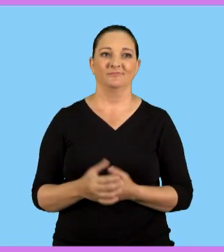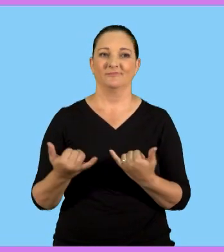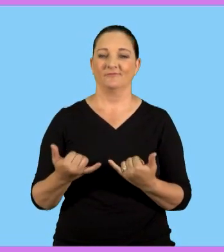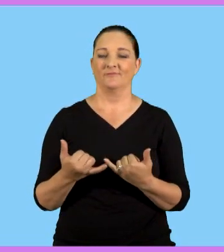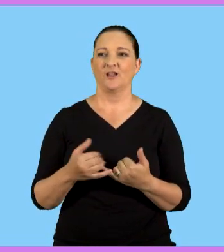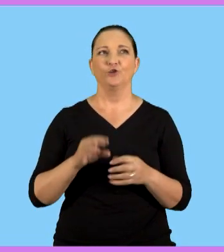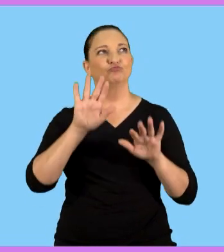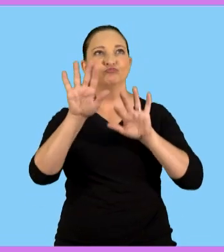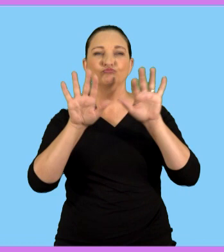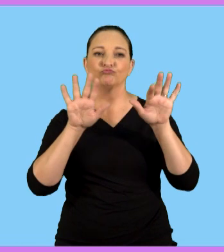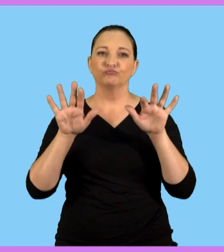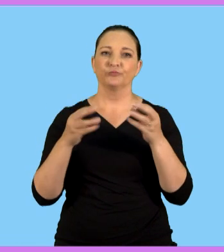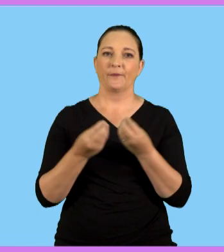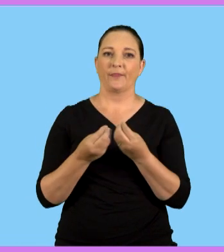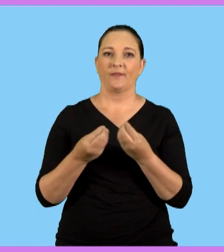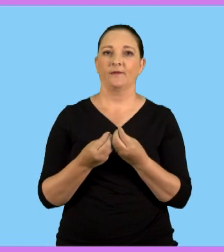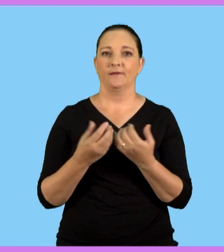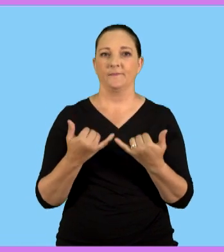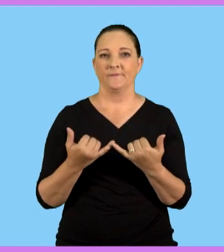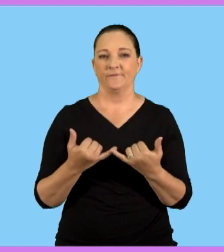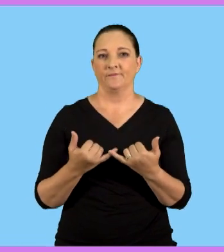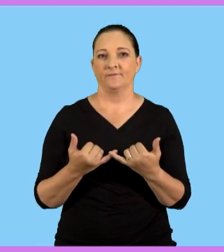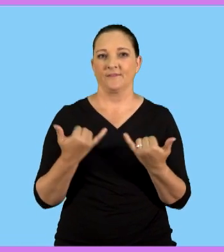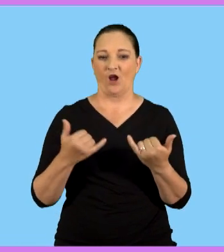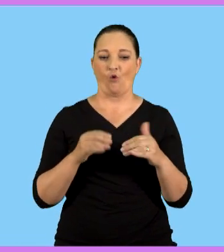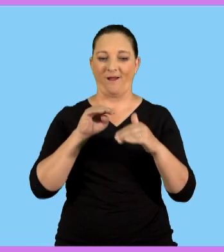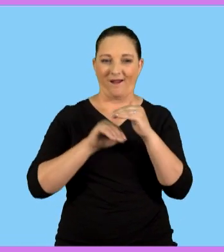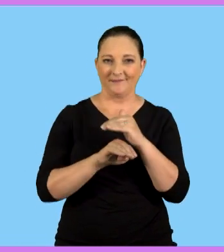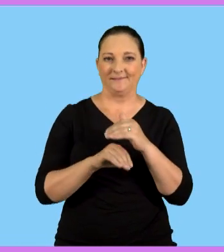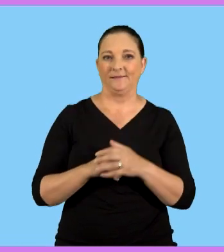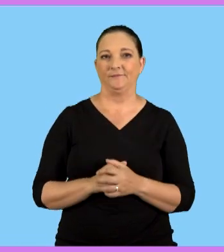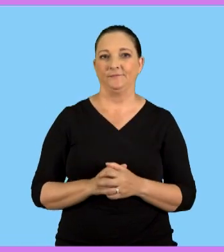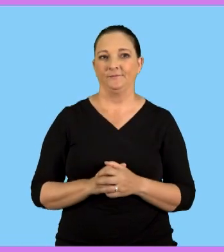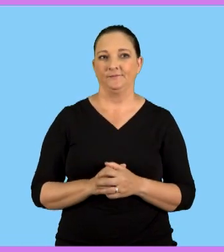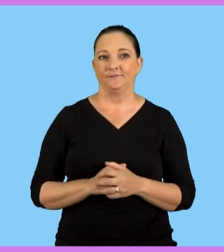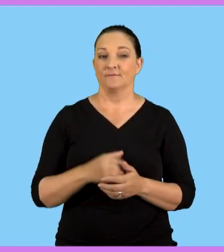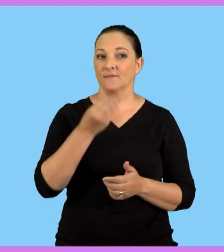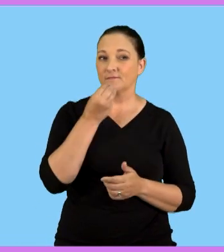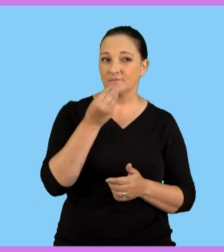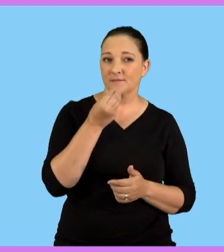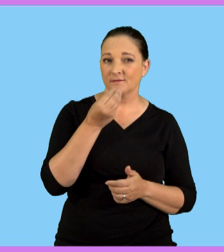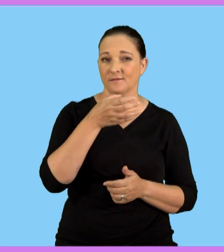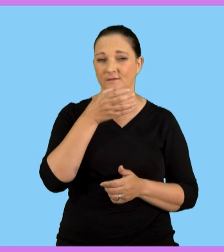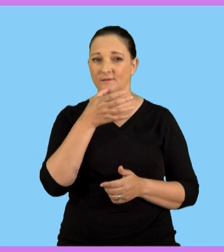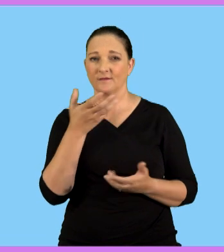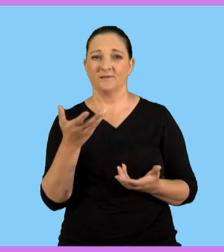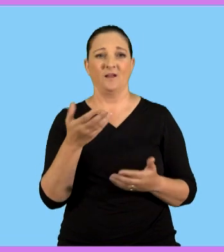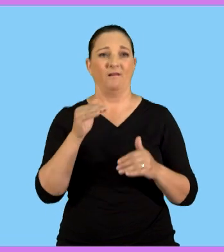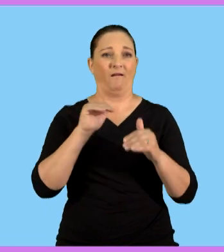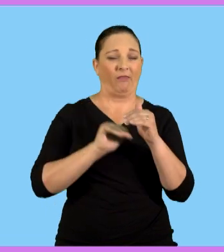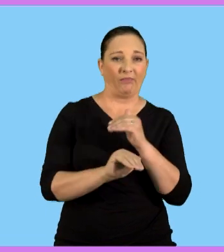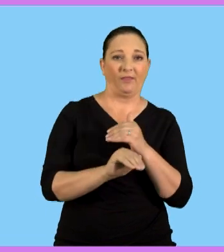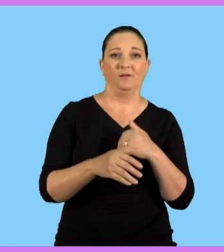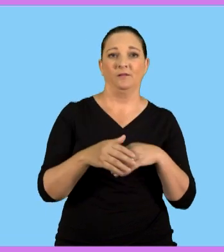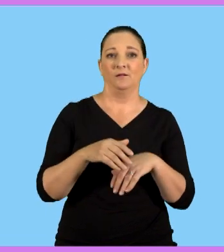Decor, negative 500 Rand. That's a deficit. Beverages, negative 100 Rand, another